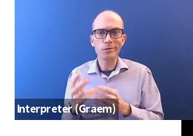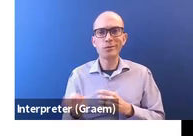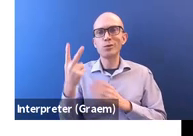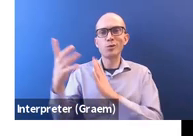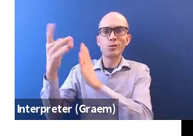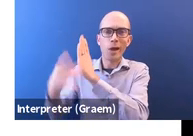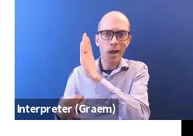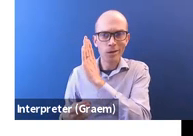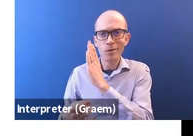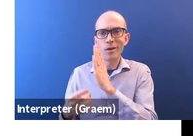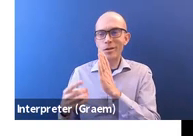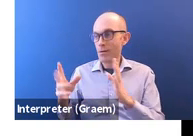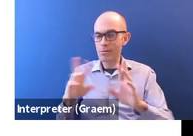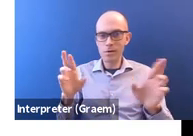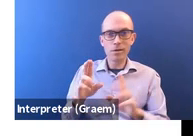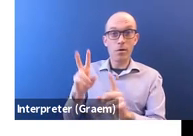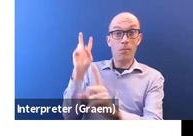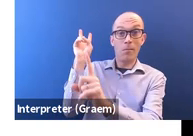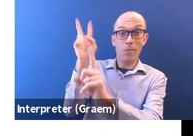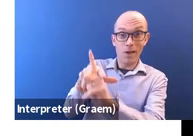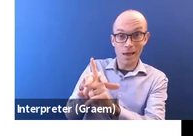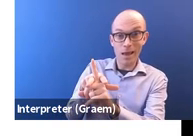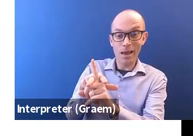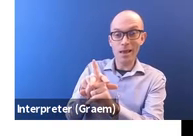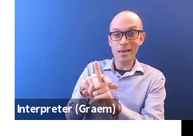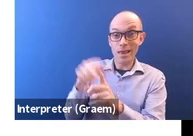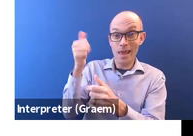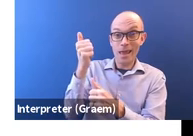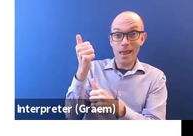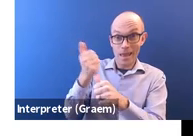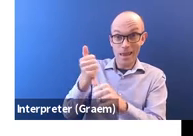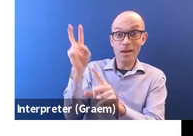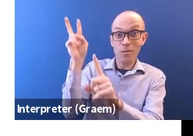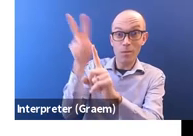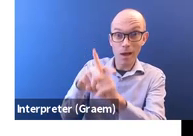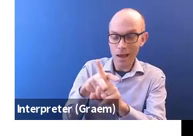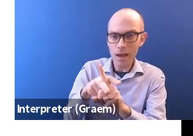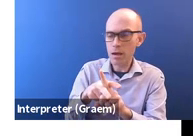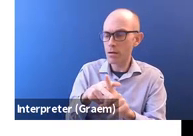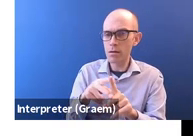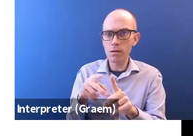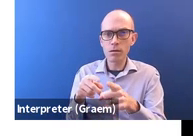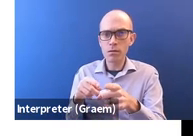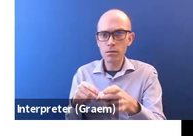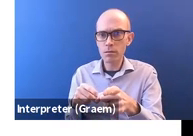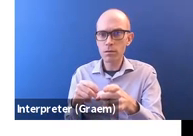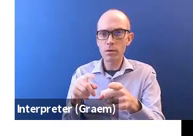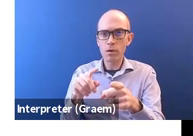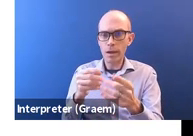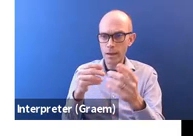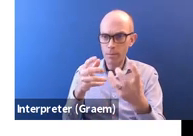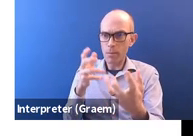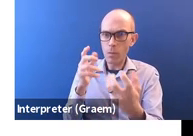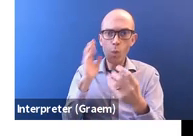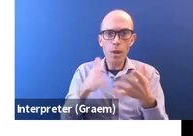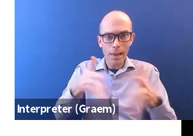try to apply it, it'll allow you to apply it to textbooks, but it will not allow you to apply it to supplies unless your division or your department for aid has